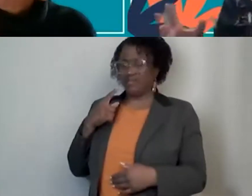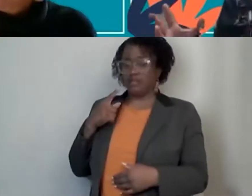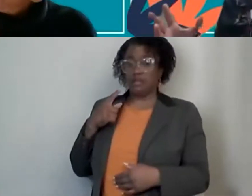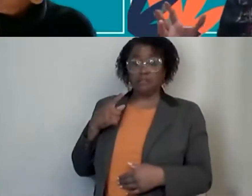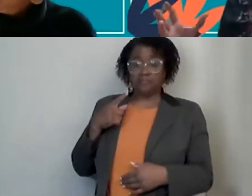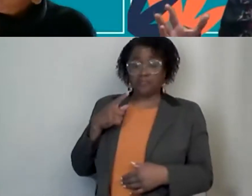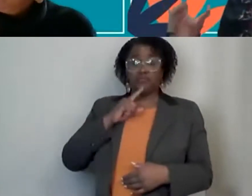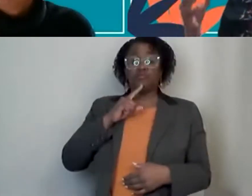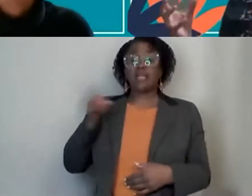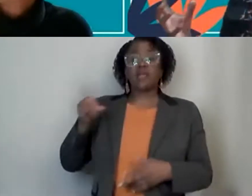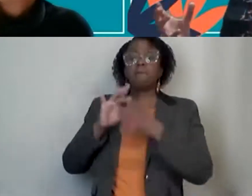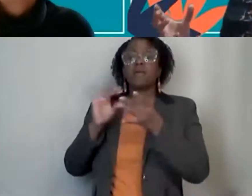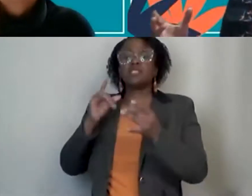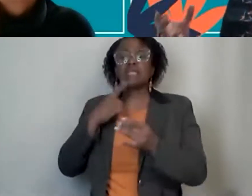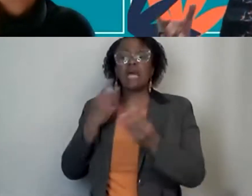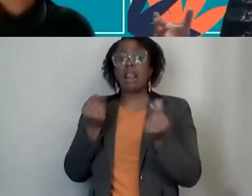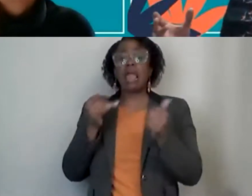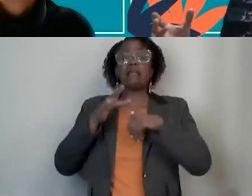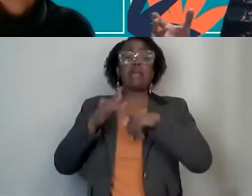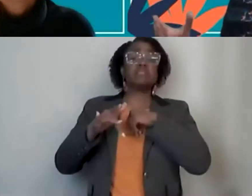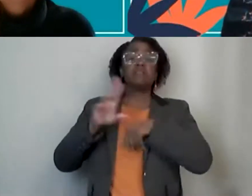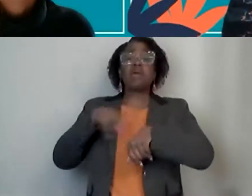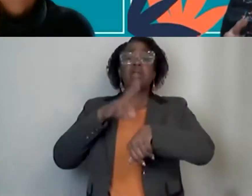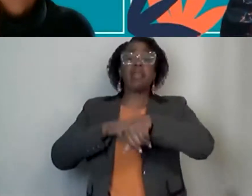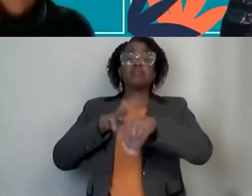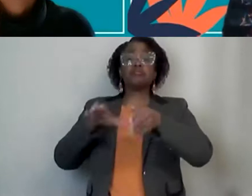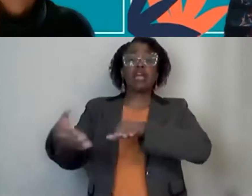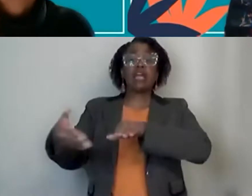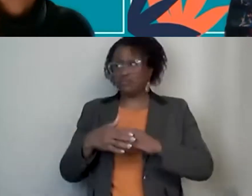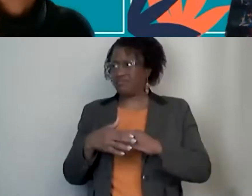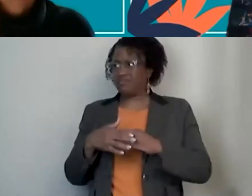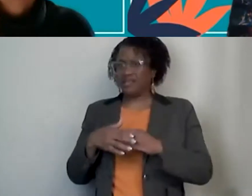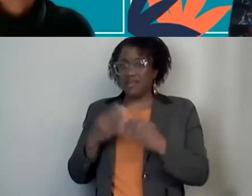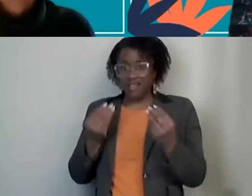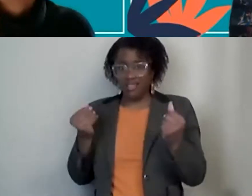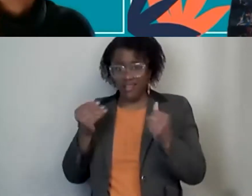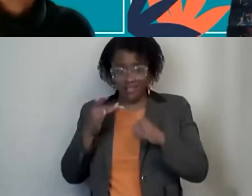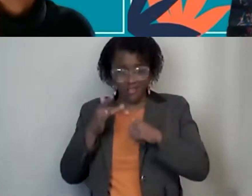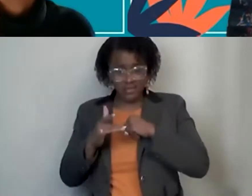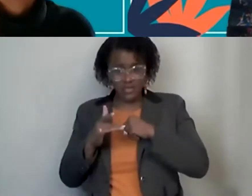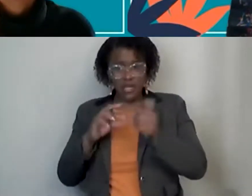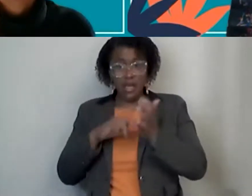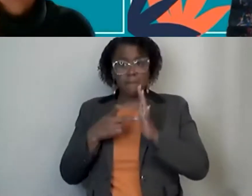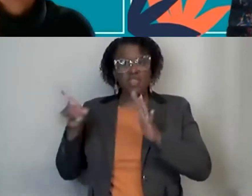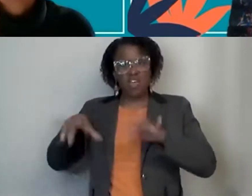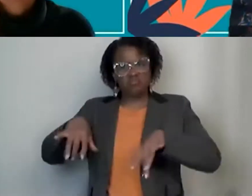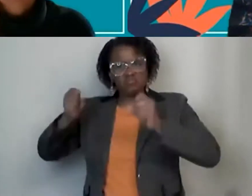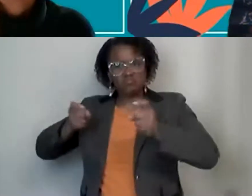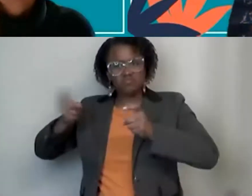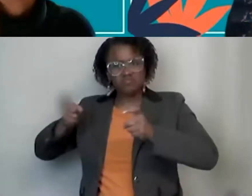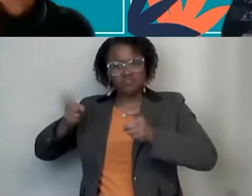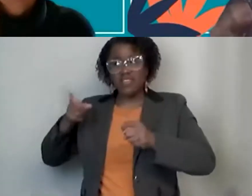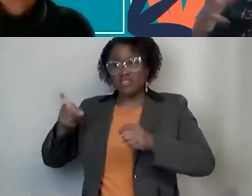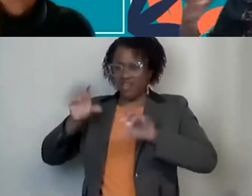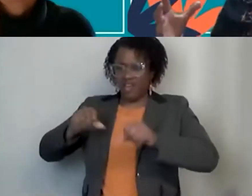essentially the message is land is empty, nature is dead. Well, if land is empty, it can be colonized, it can be raised, it can